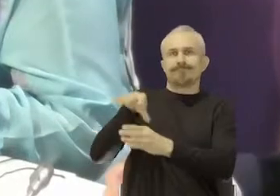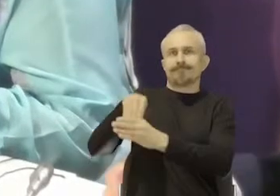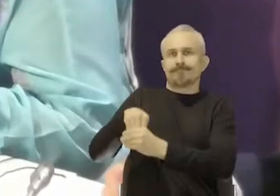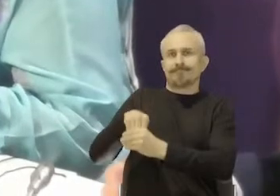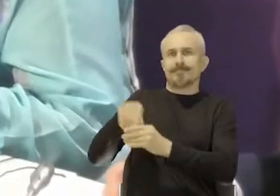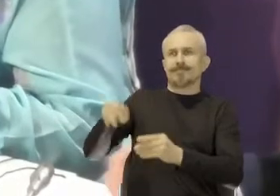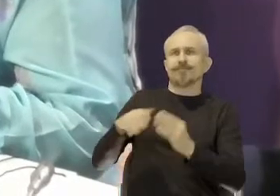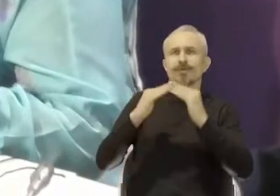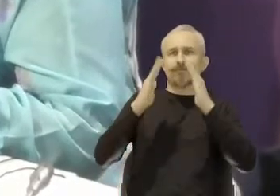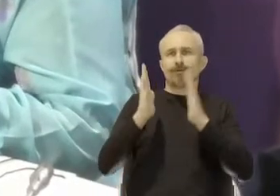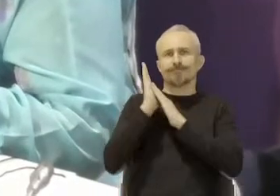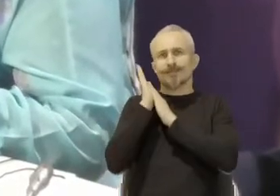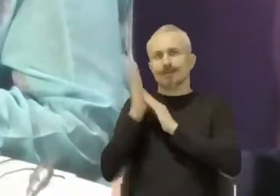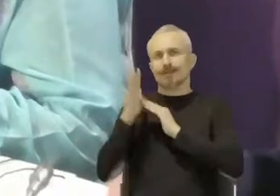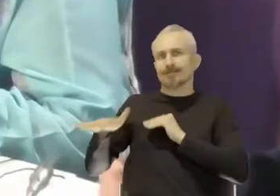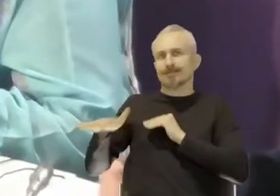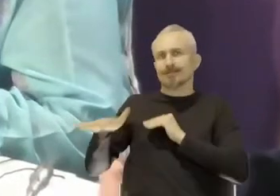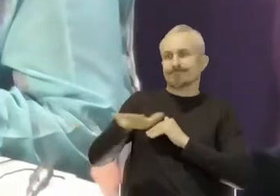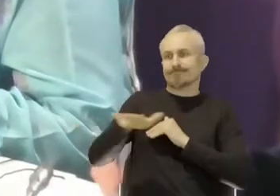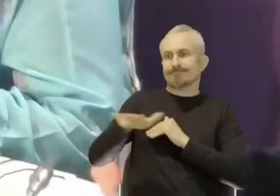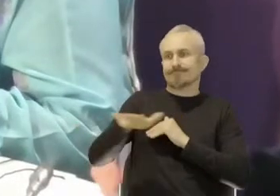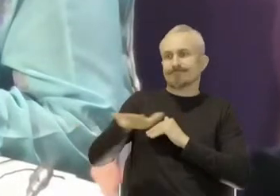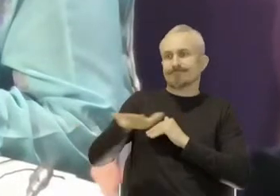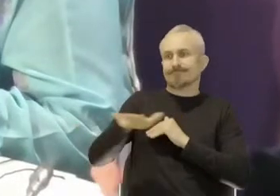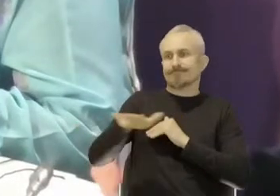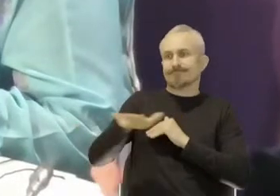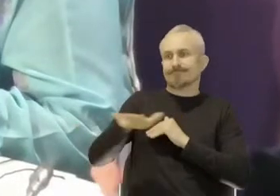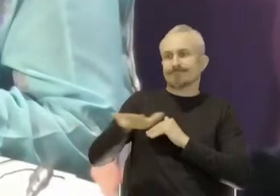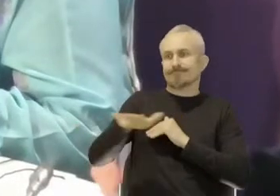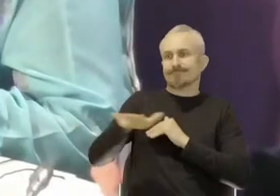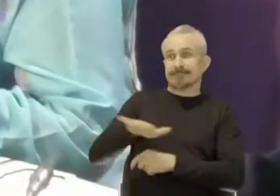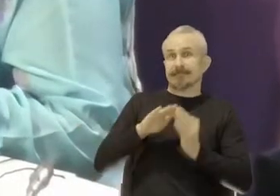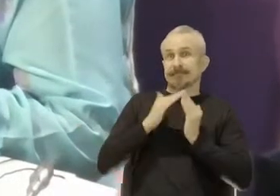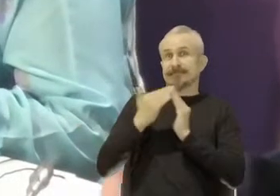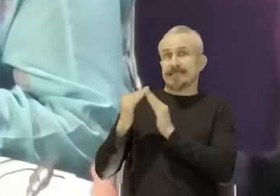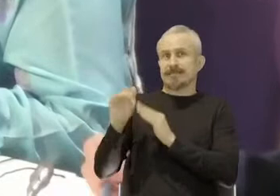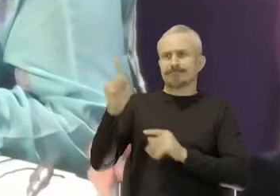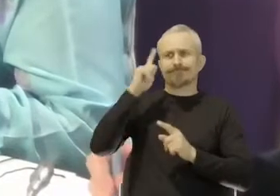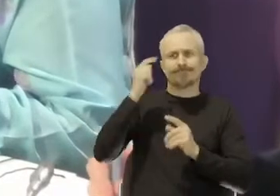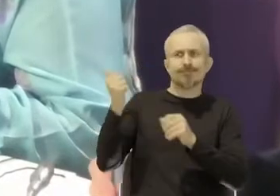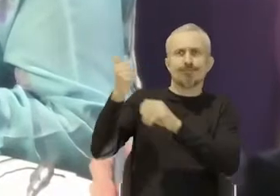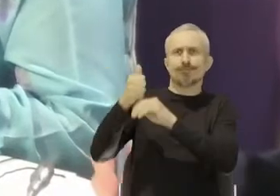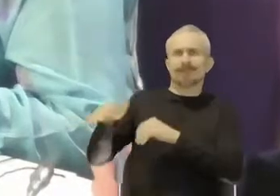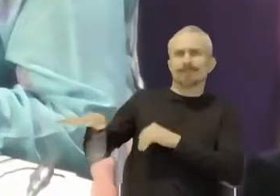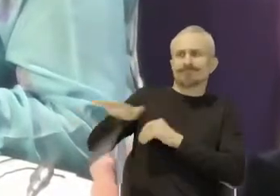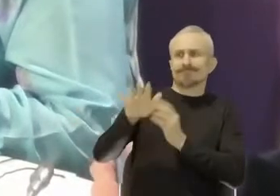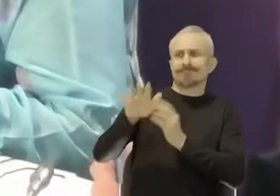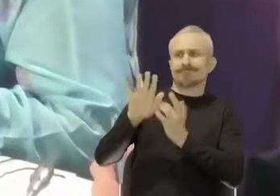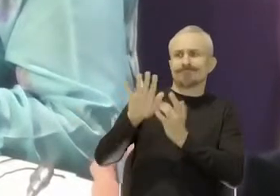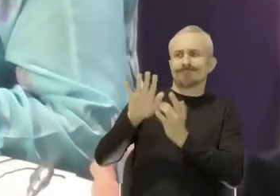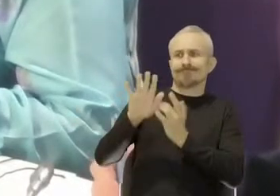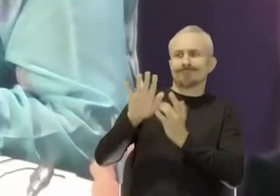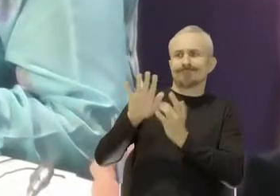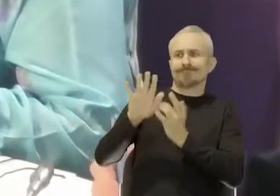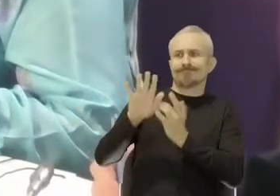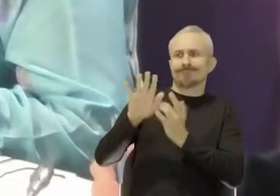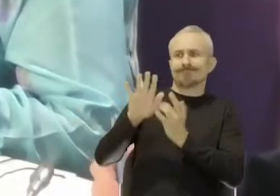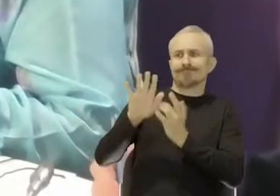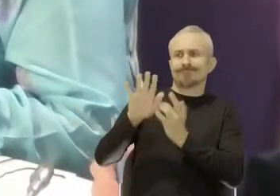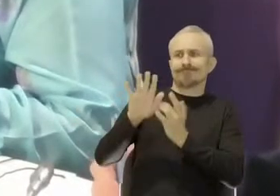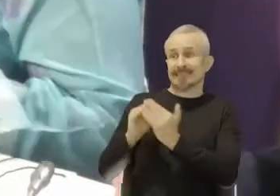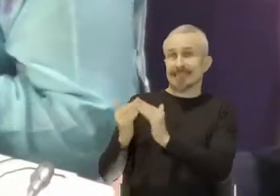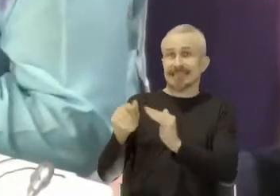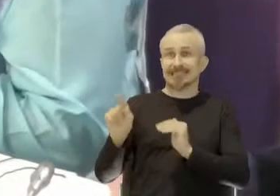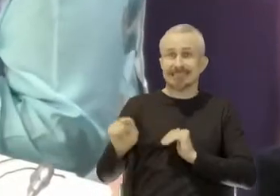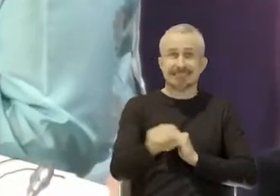point of transformation in our common quest for sustainable pattern of development. Excellencies, as also mentioned